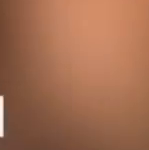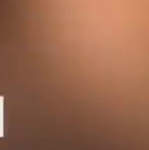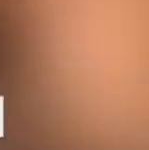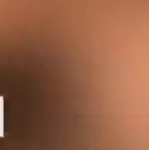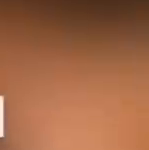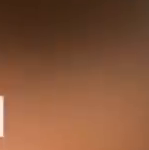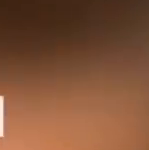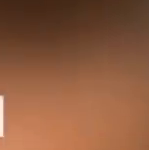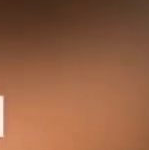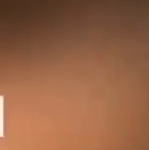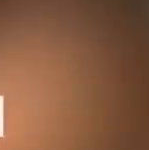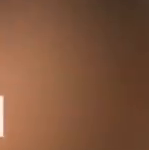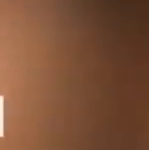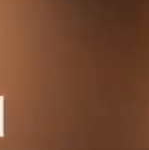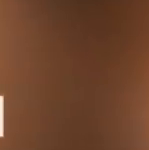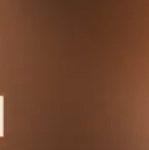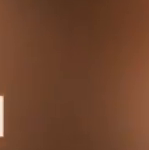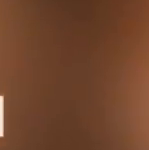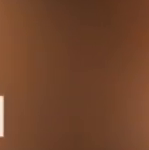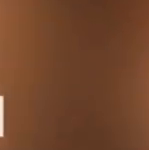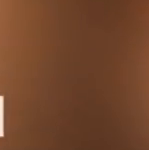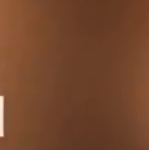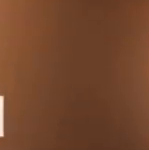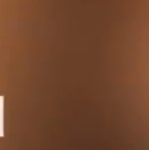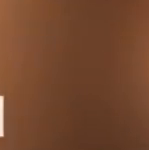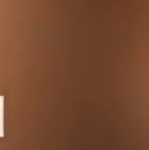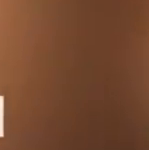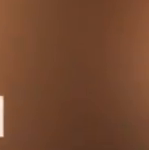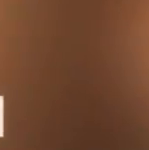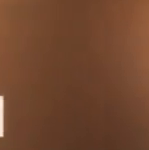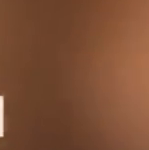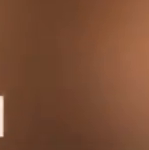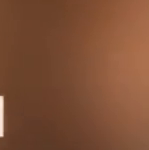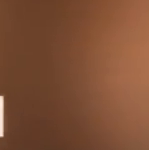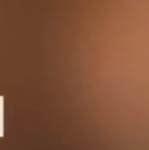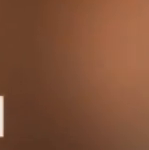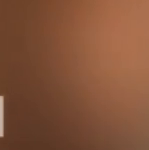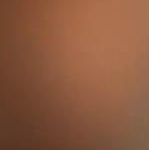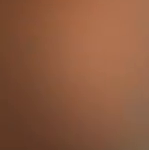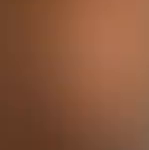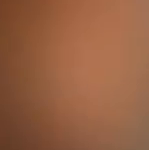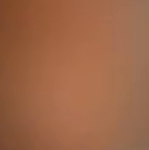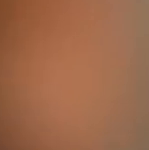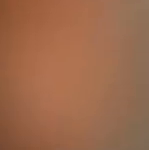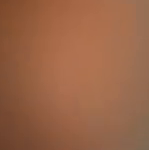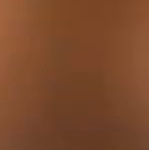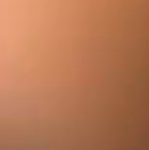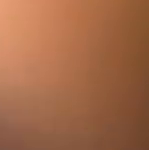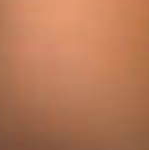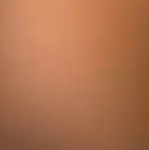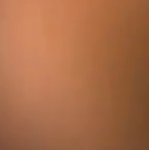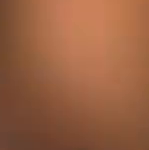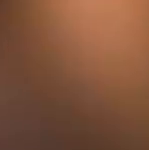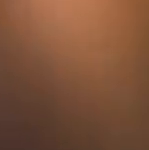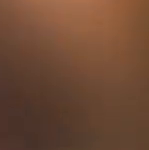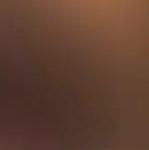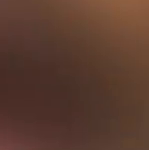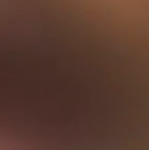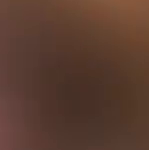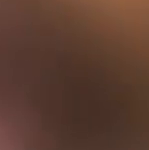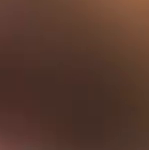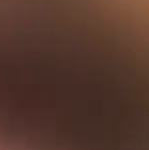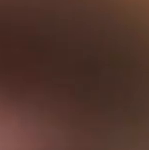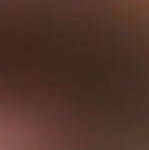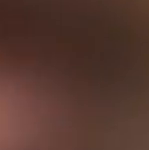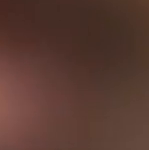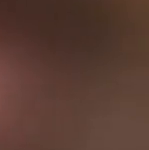supporter. When he passed last year, that motivated me to always try my best and do what he would have wanted me to do. Now that I have reached